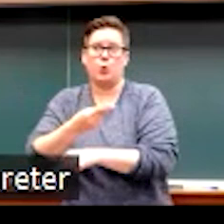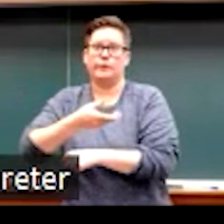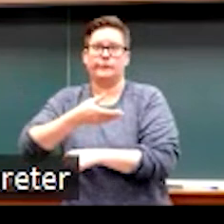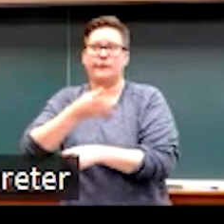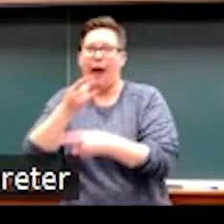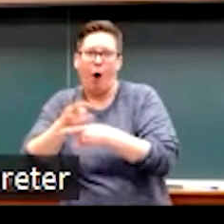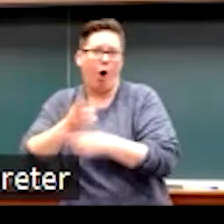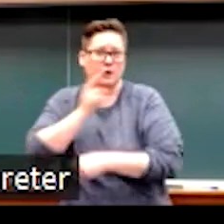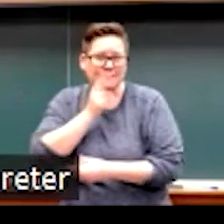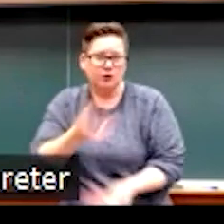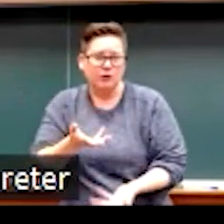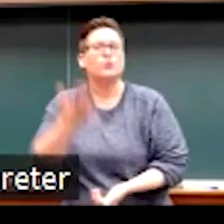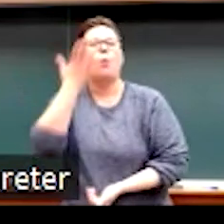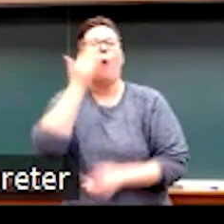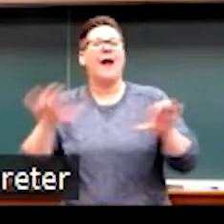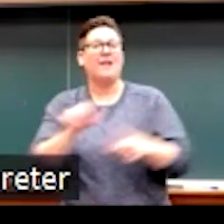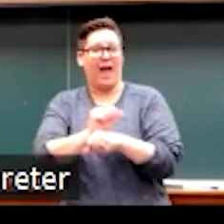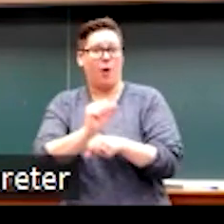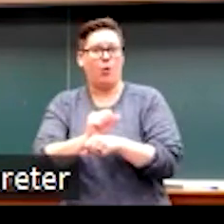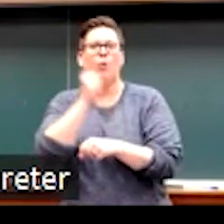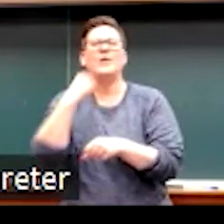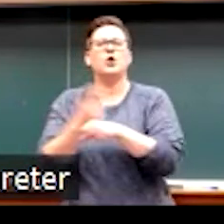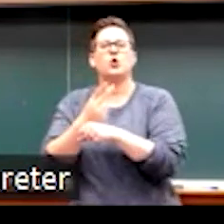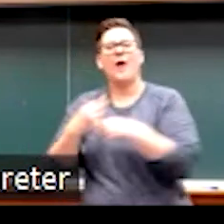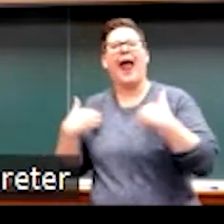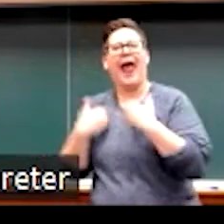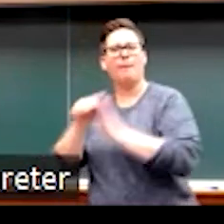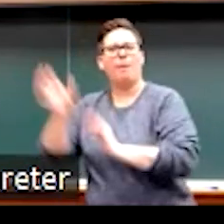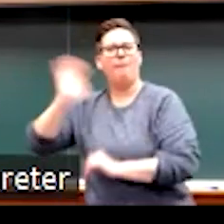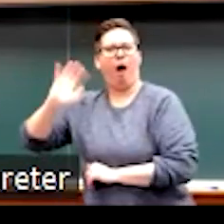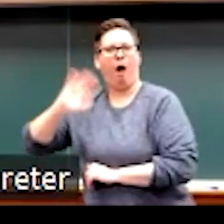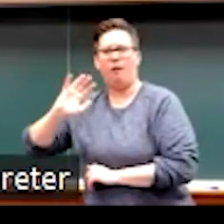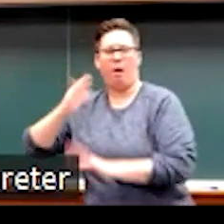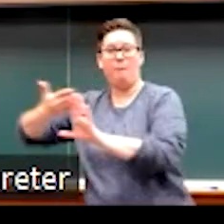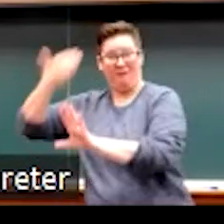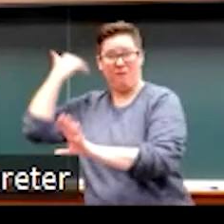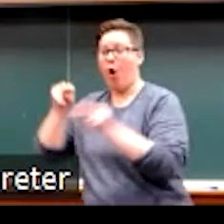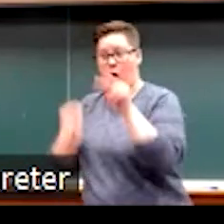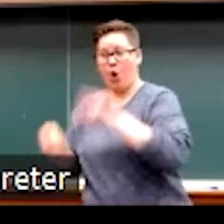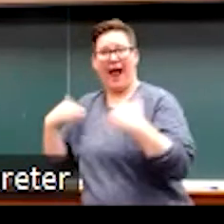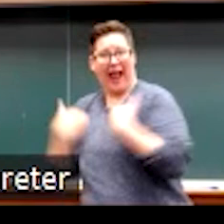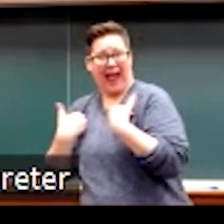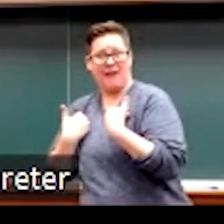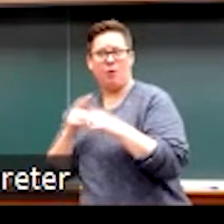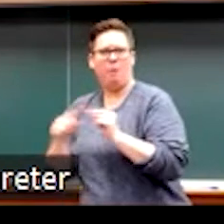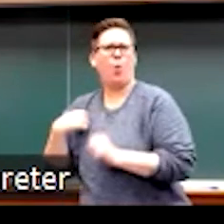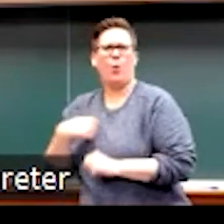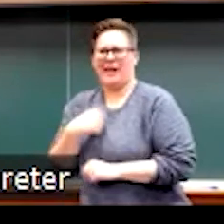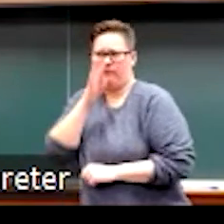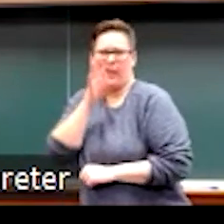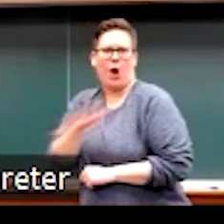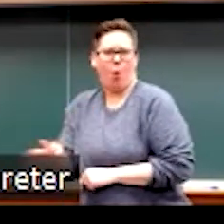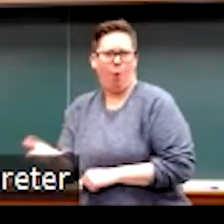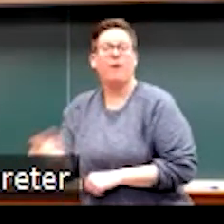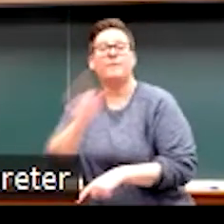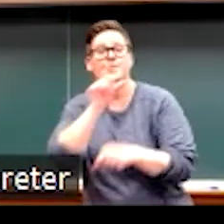the reason that work is done is because it's based on animal models that had all come before that we didn't really pay that much attention to.